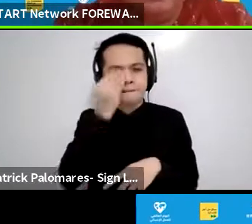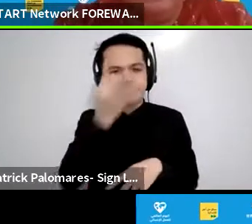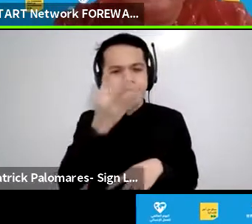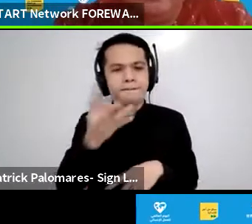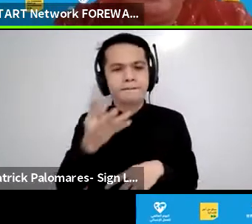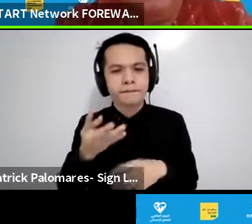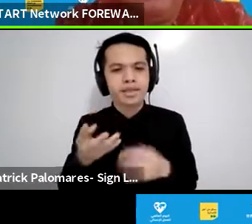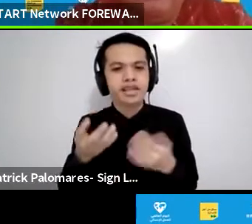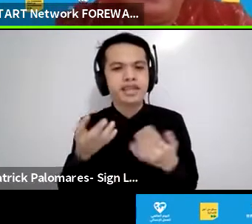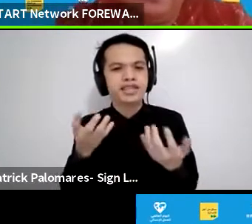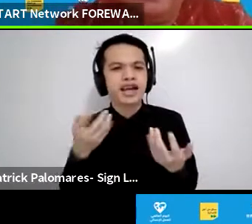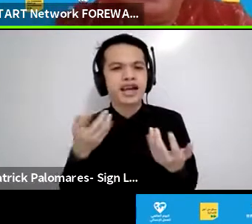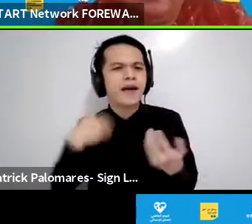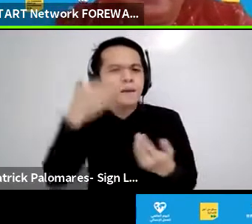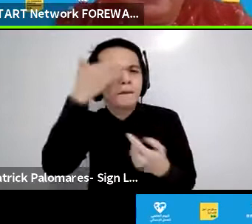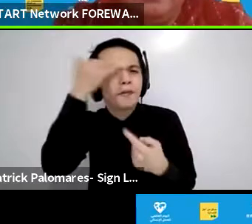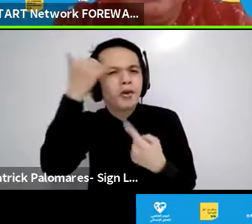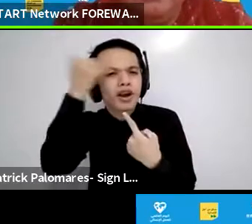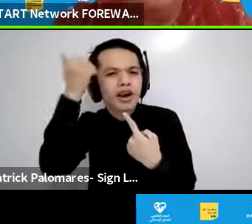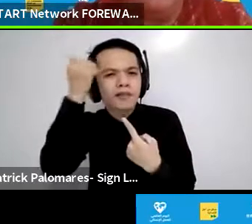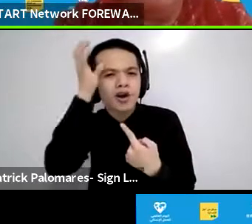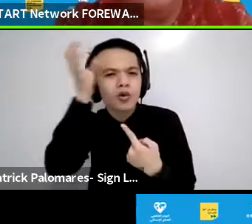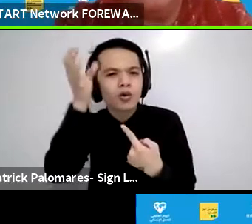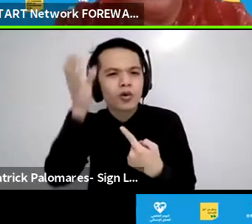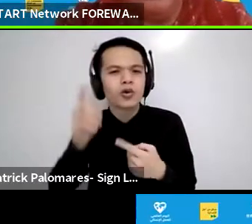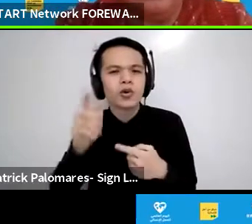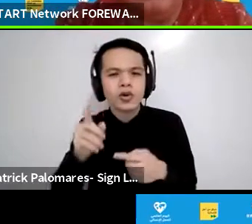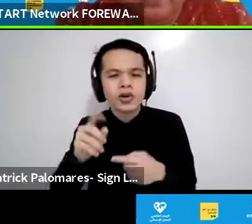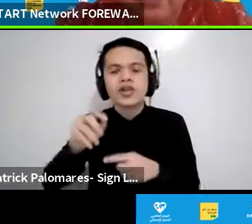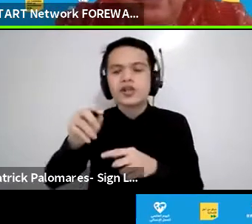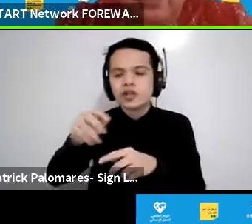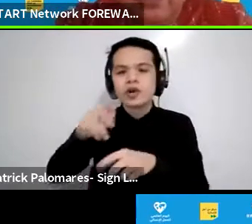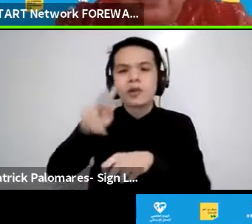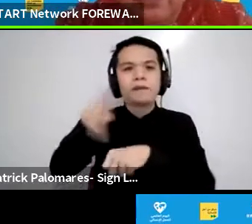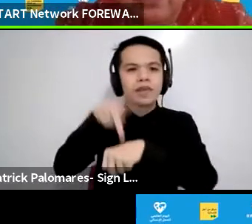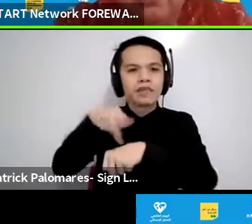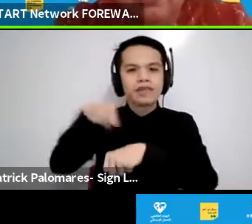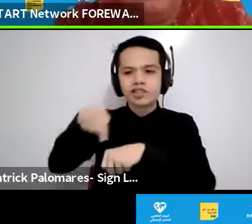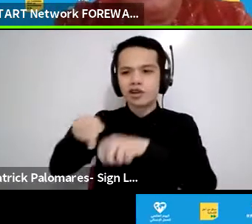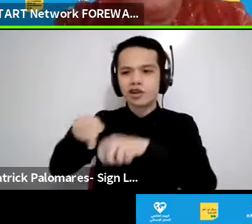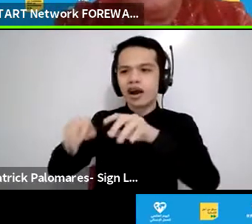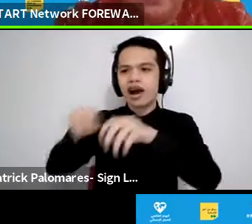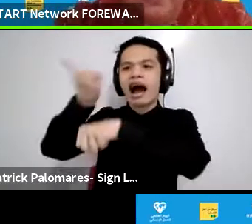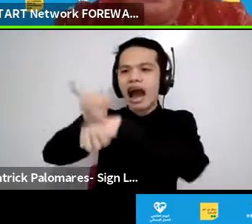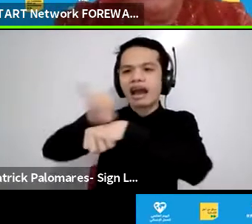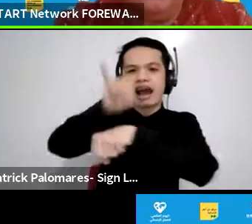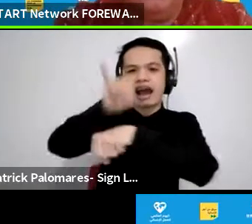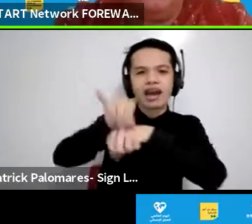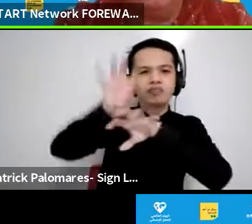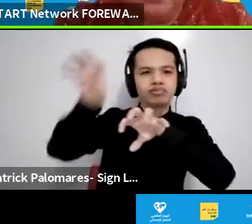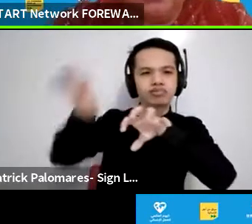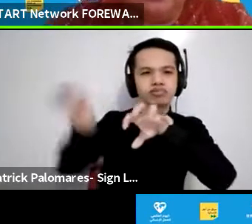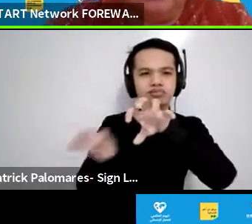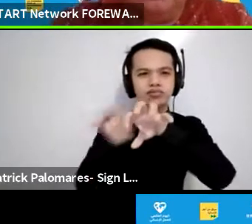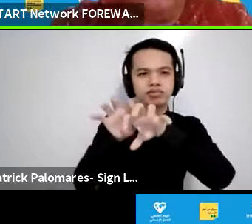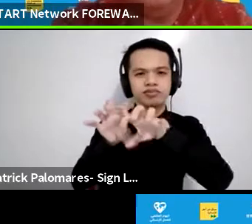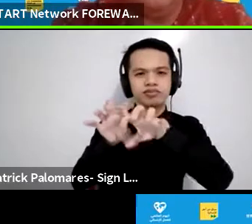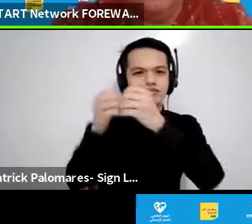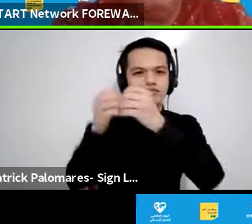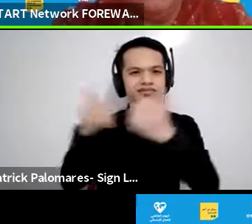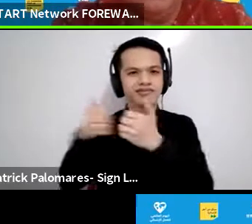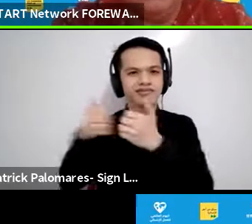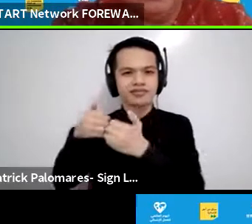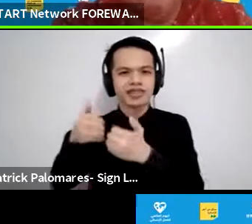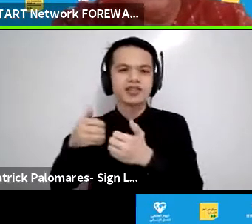we're forgetting a very important context here, and that is the Philippines is an archipelago, you know, that is highly at risk, you know,